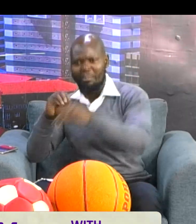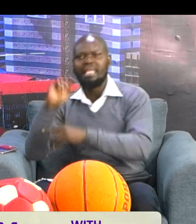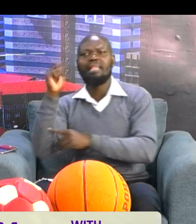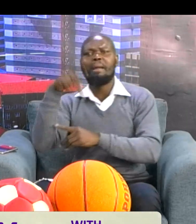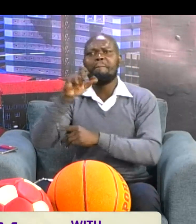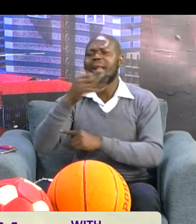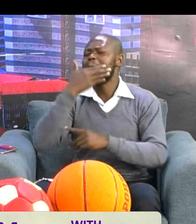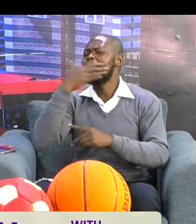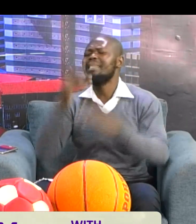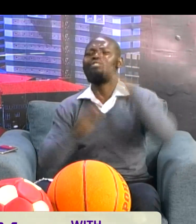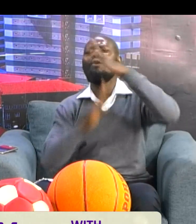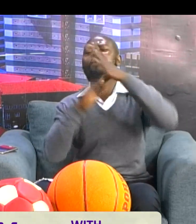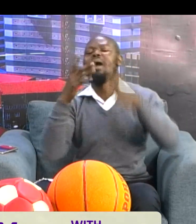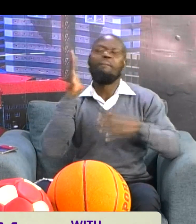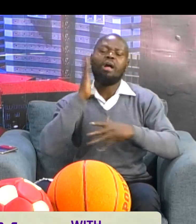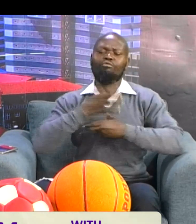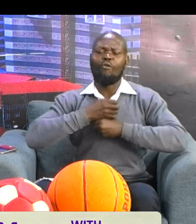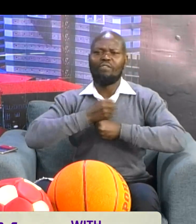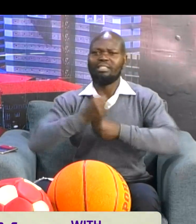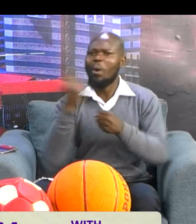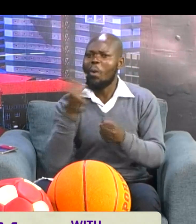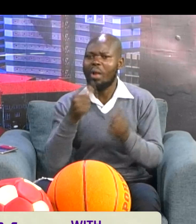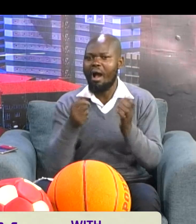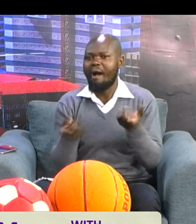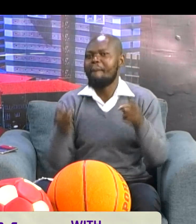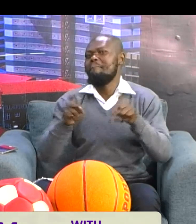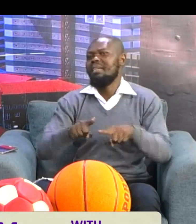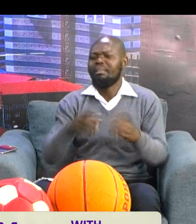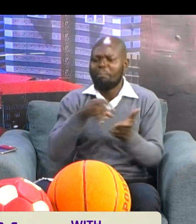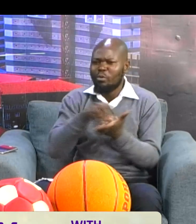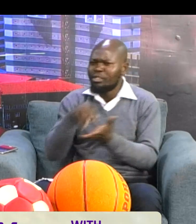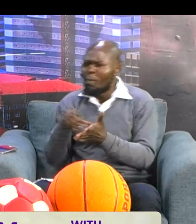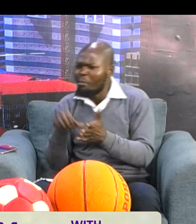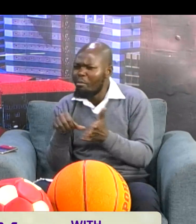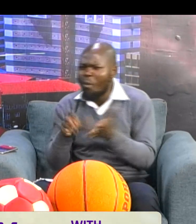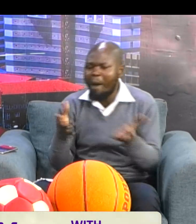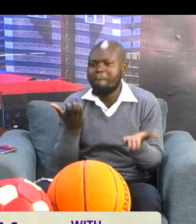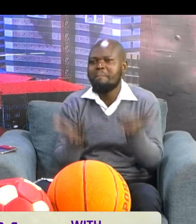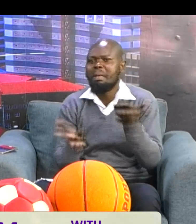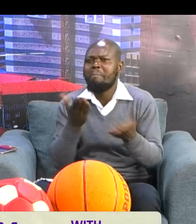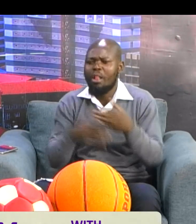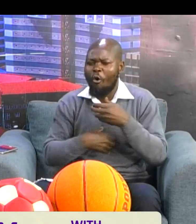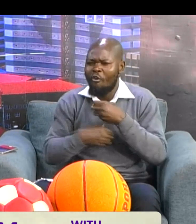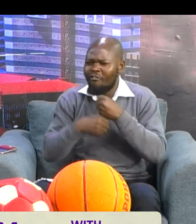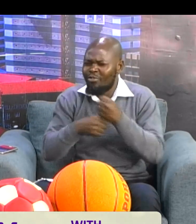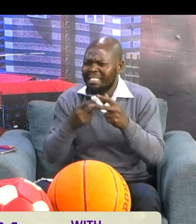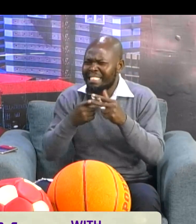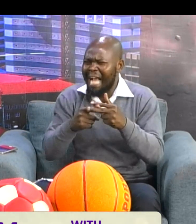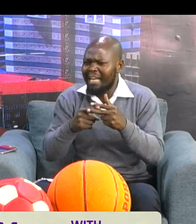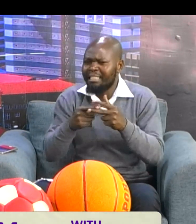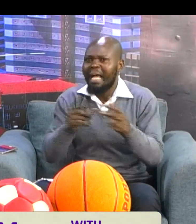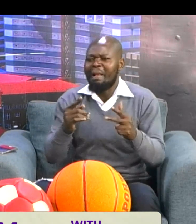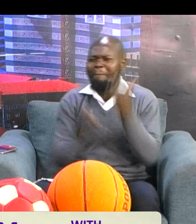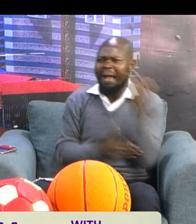the two of them were promoted from the National Super League, Muranga and Shabana, and moved to the KPL. We don't know what happened. Maybe